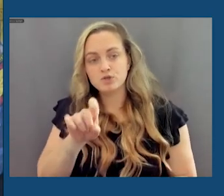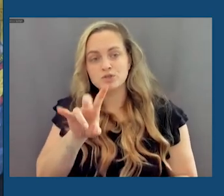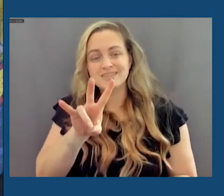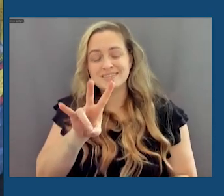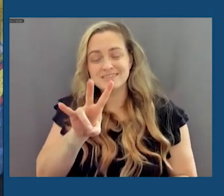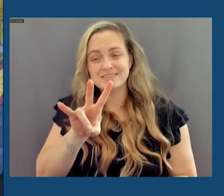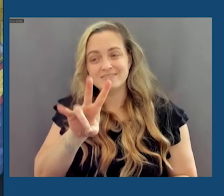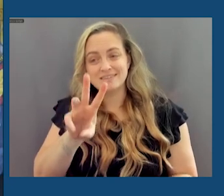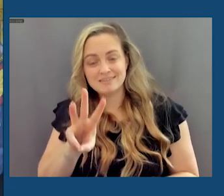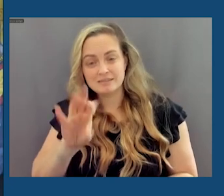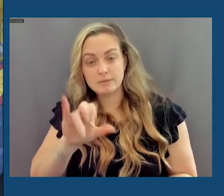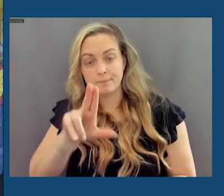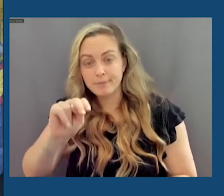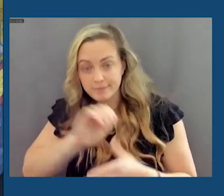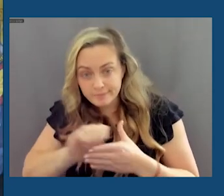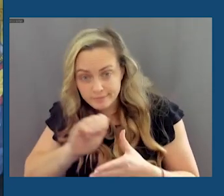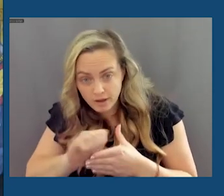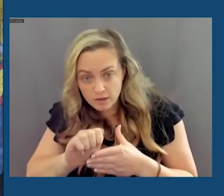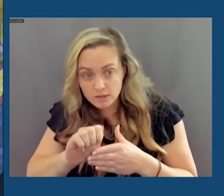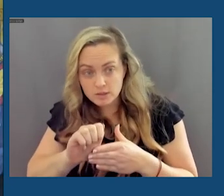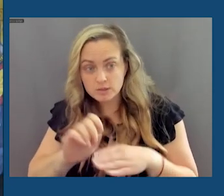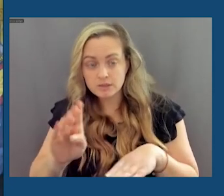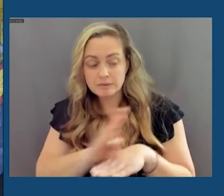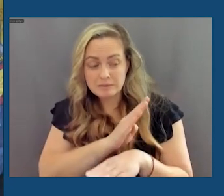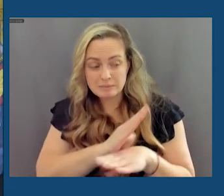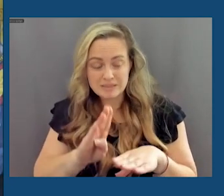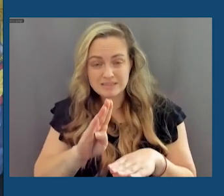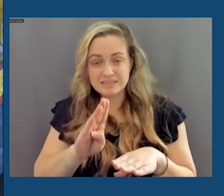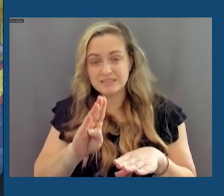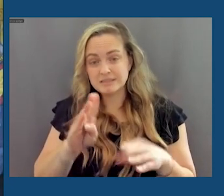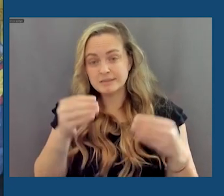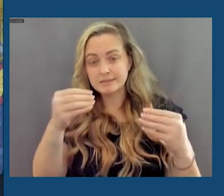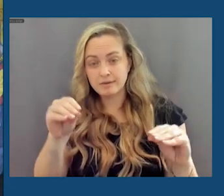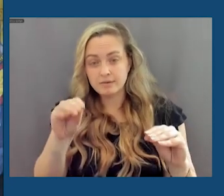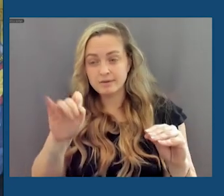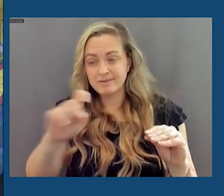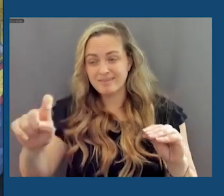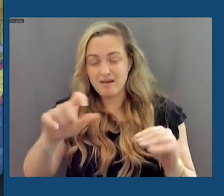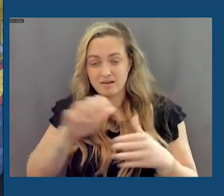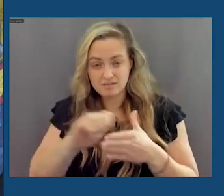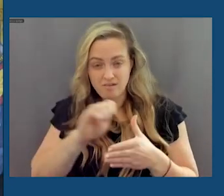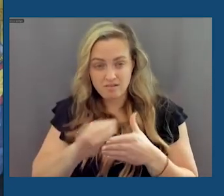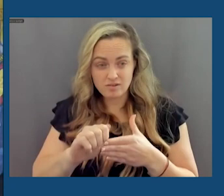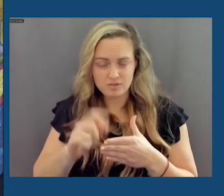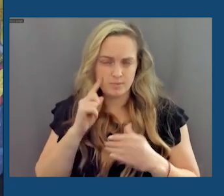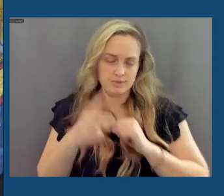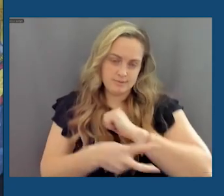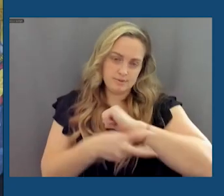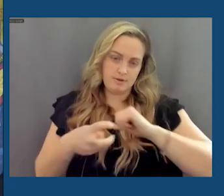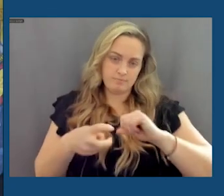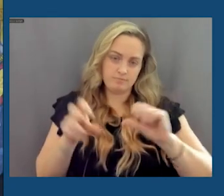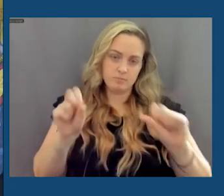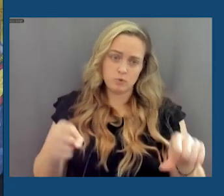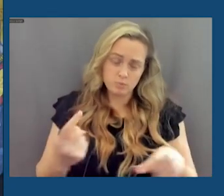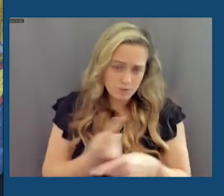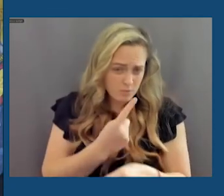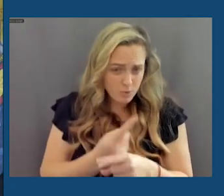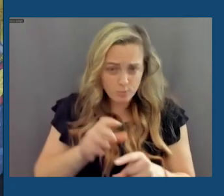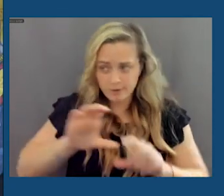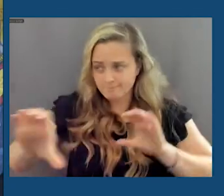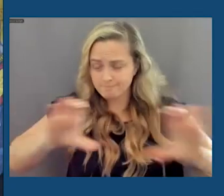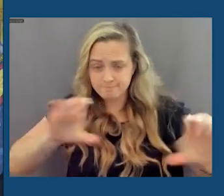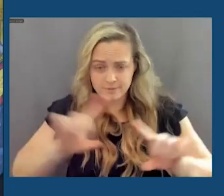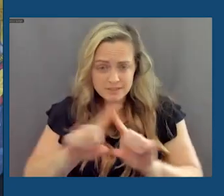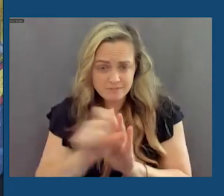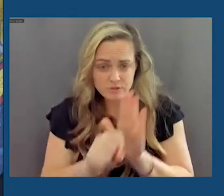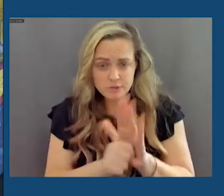million in retail sales tax dollars due to theft, revenue that certainly could have been appropriated to other state-funded